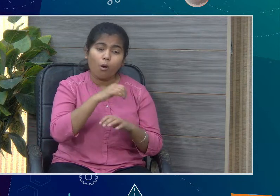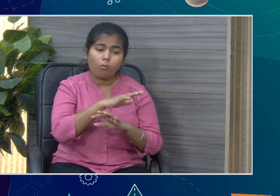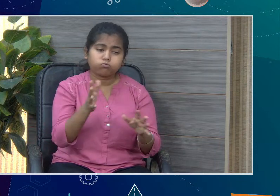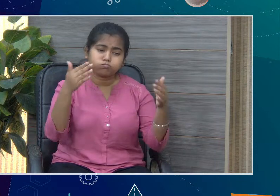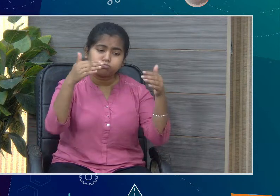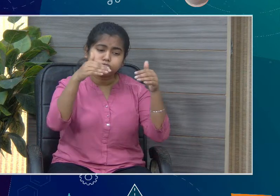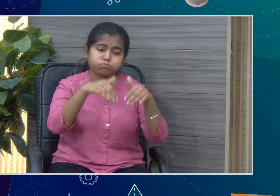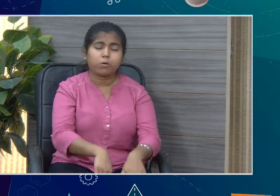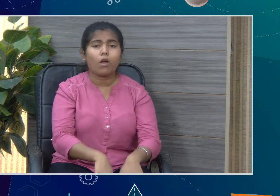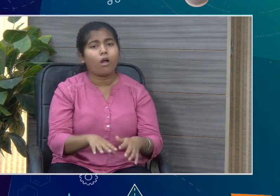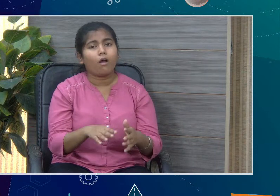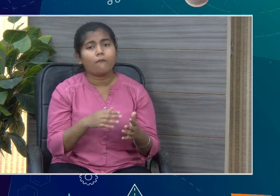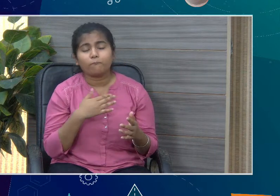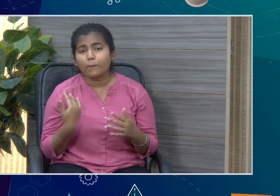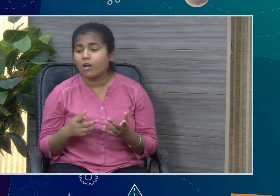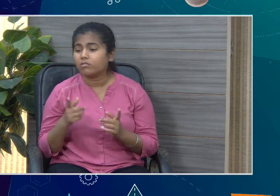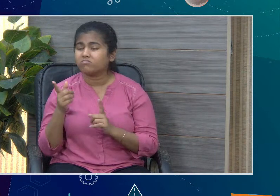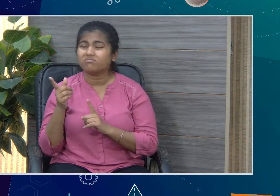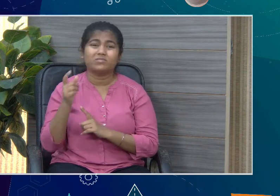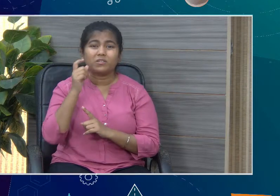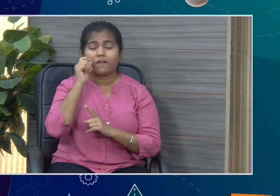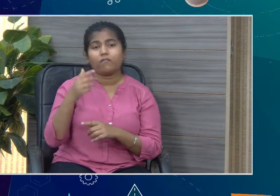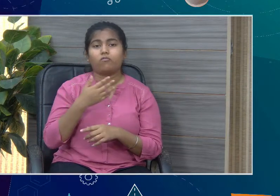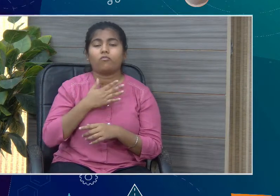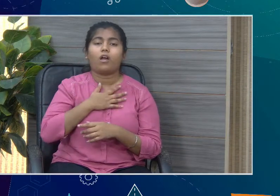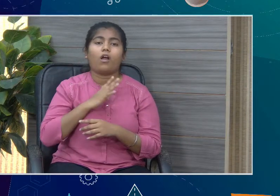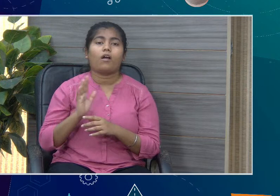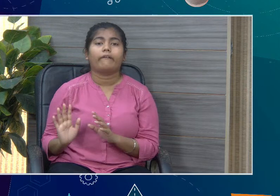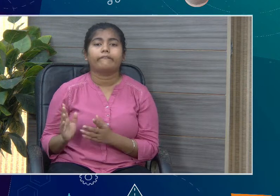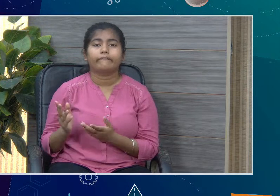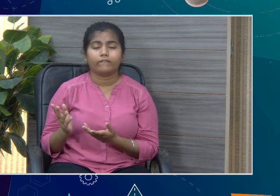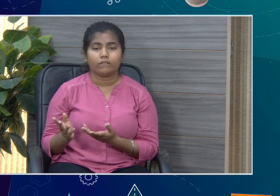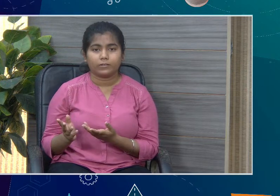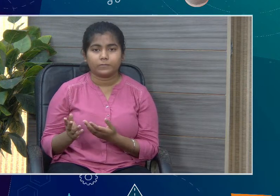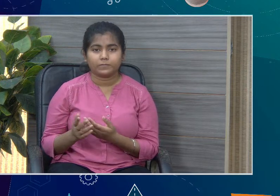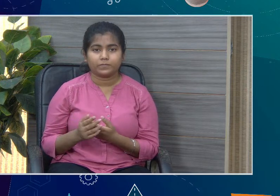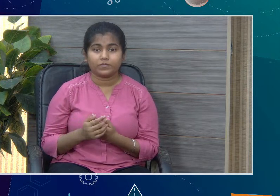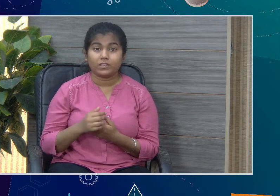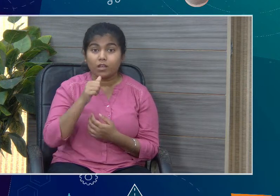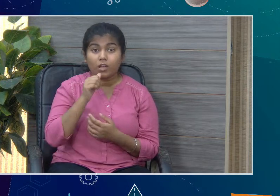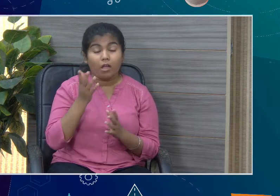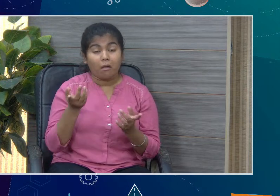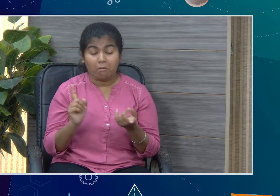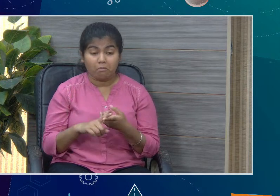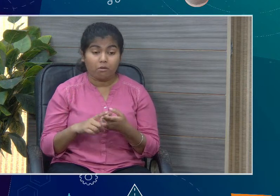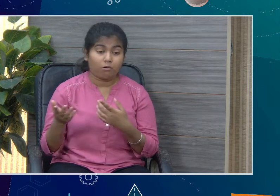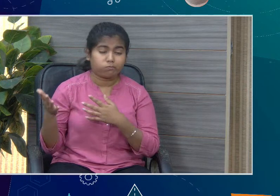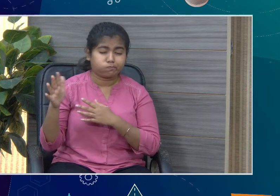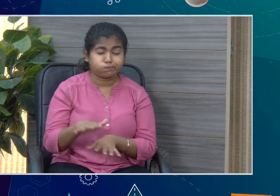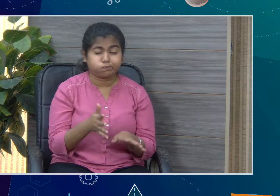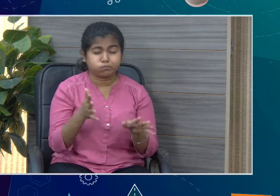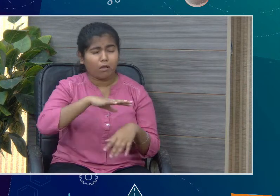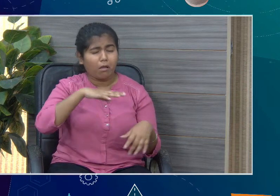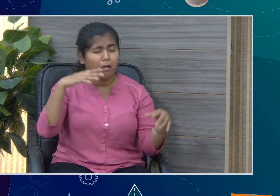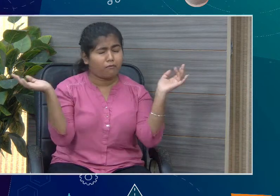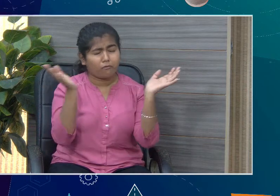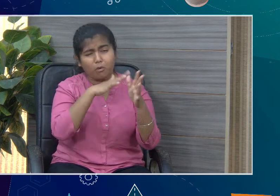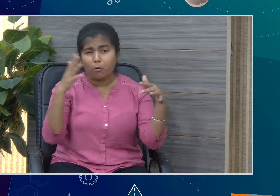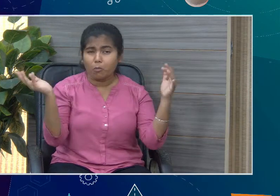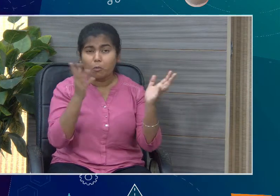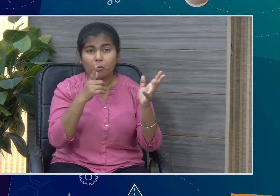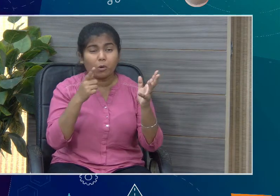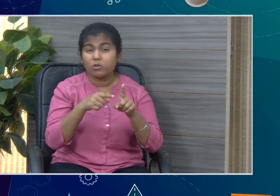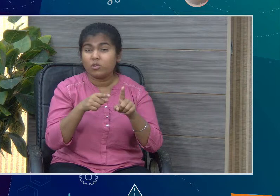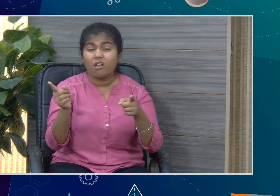But it was dark. When it was, there was a storm, and that too at the night time, it was